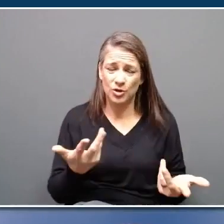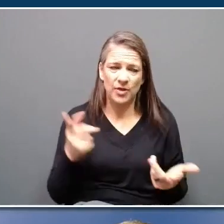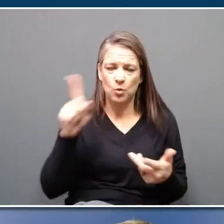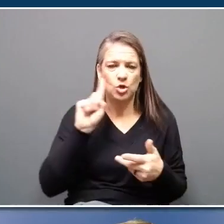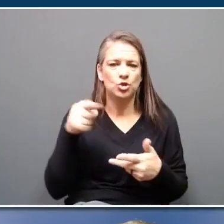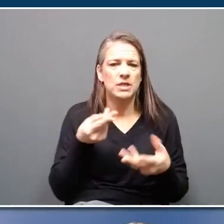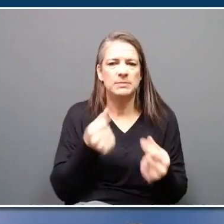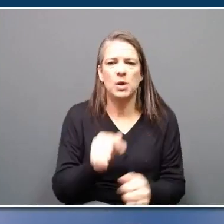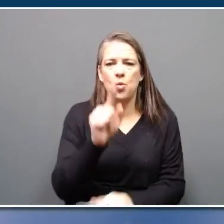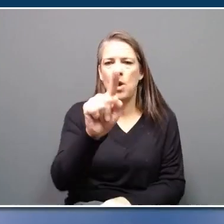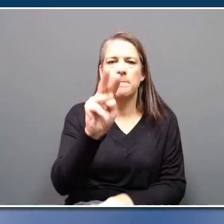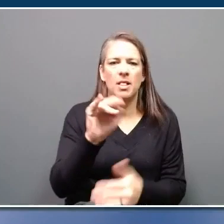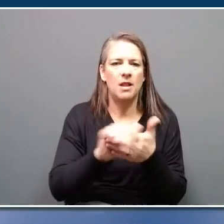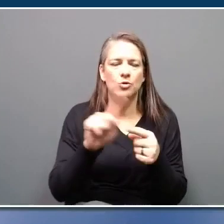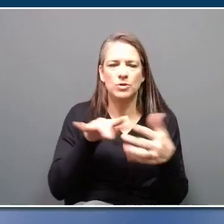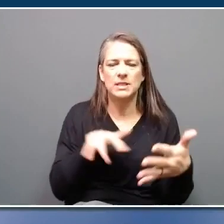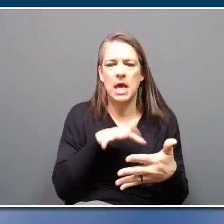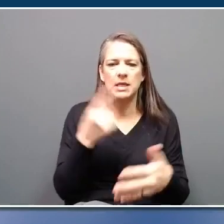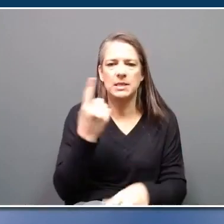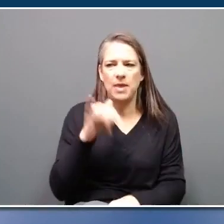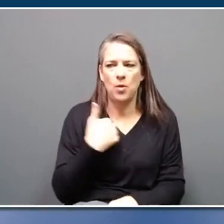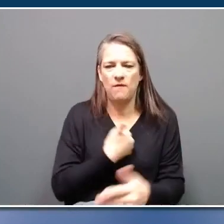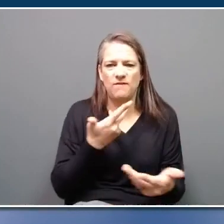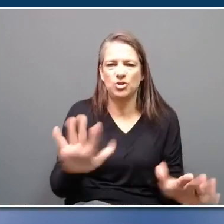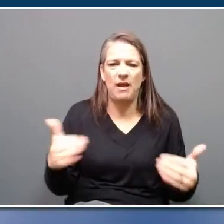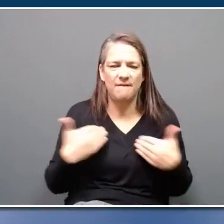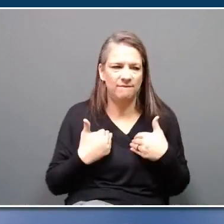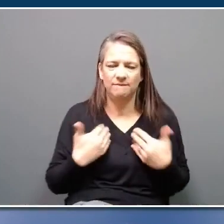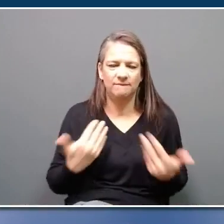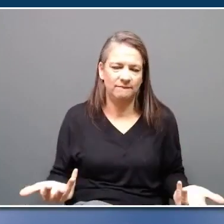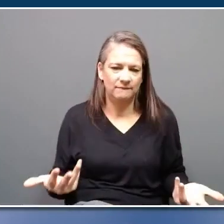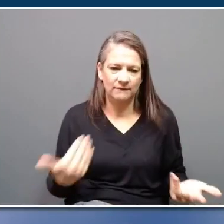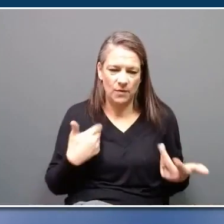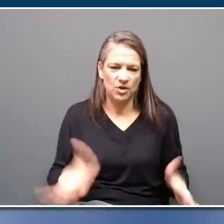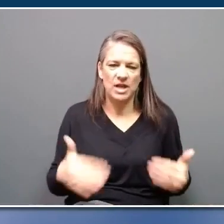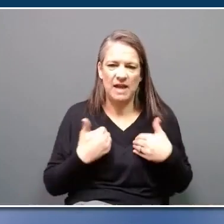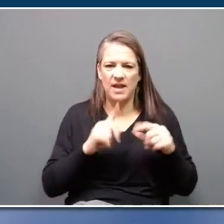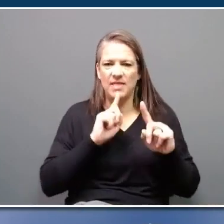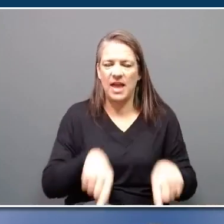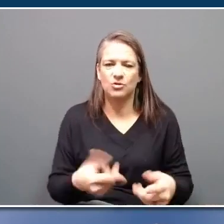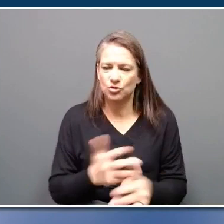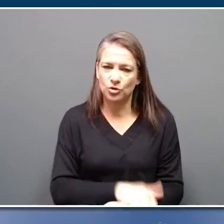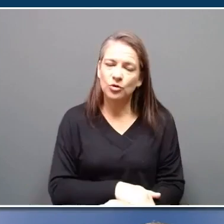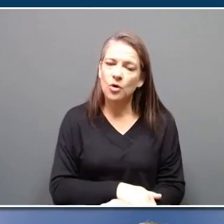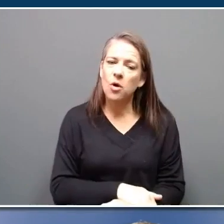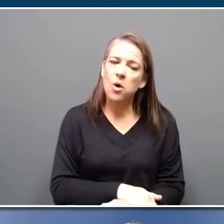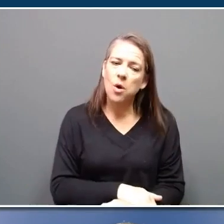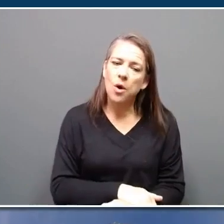million to study something that we already have the answer to.